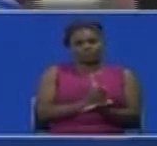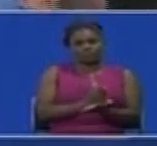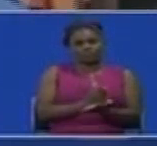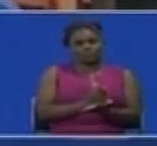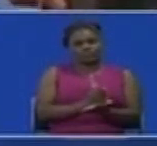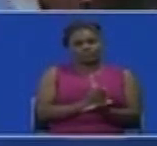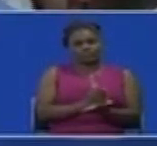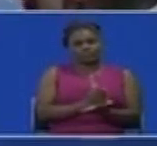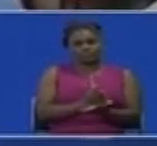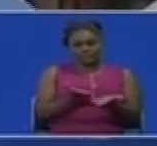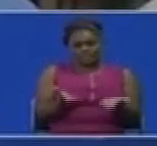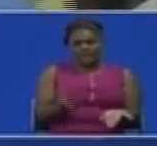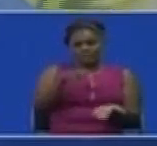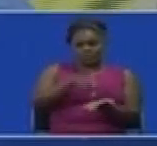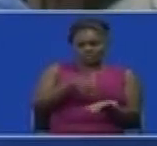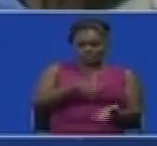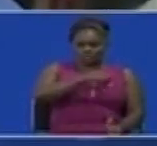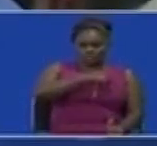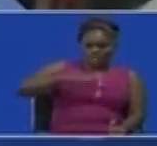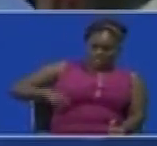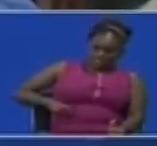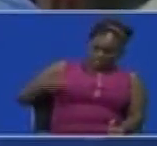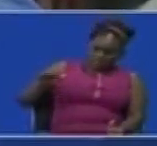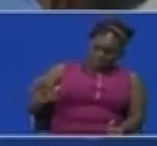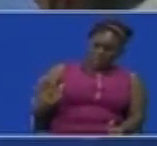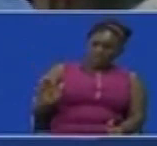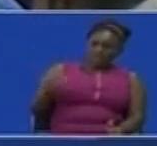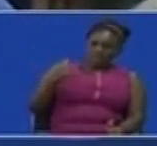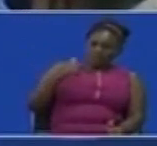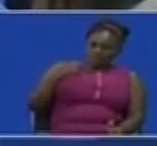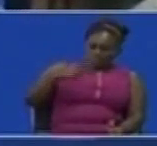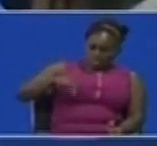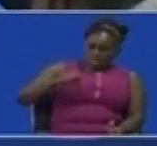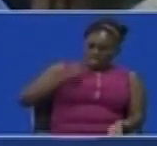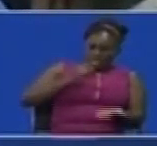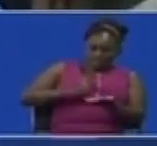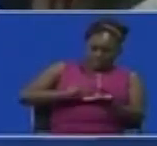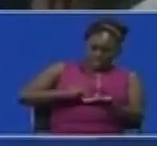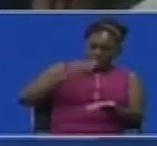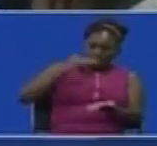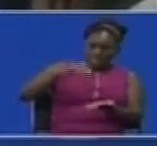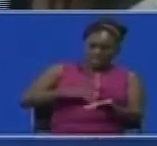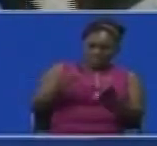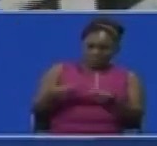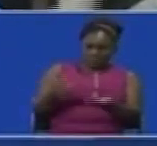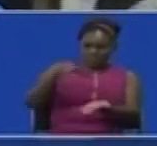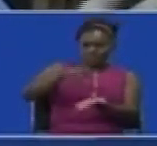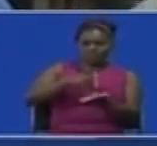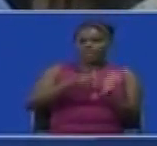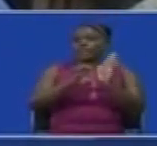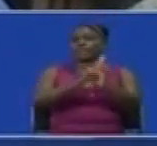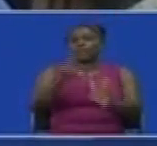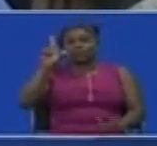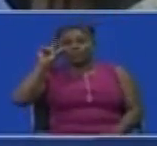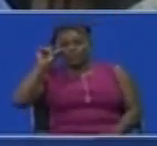you know, that is now the position of the Senate. We've written to Senate in many issues, including, let's say now in